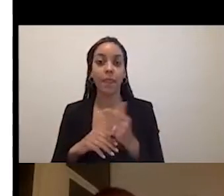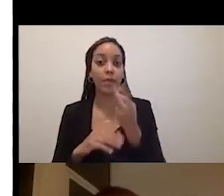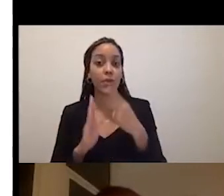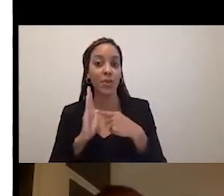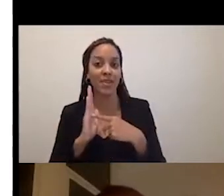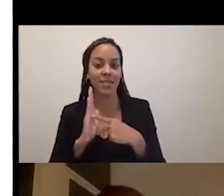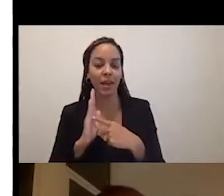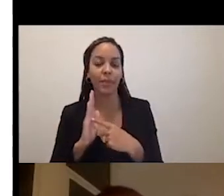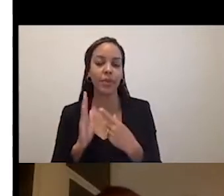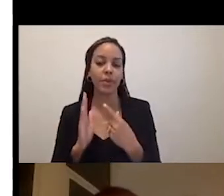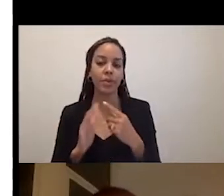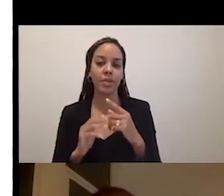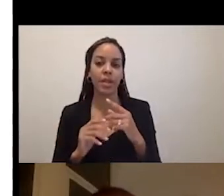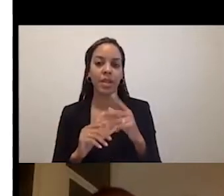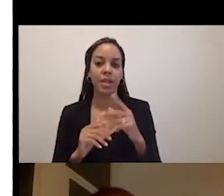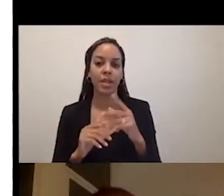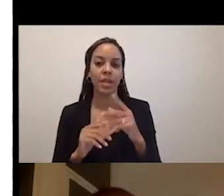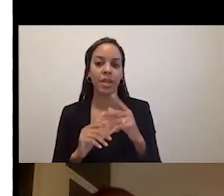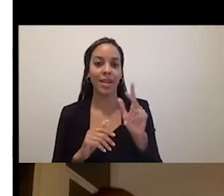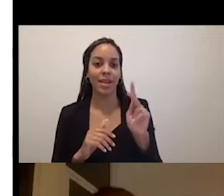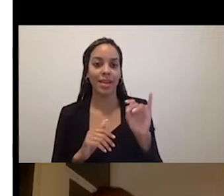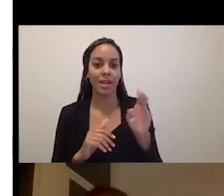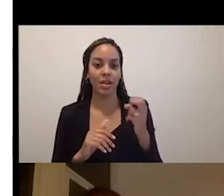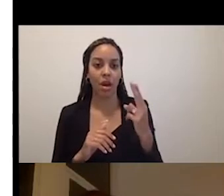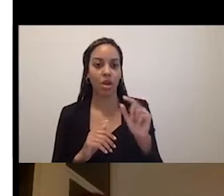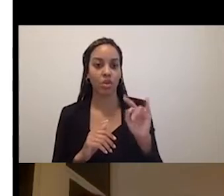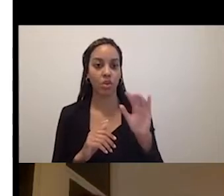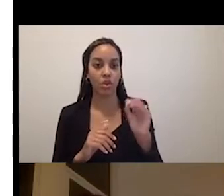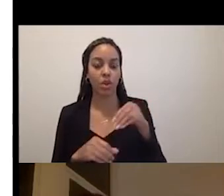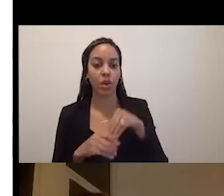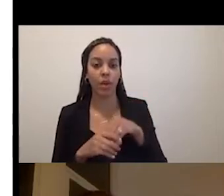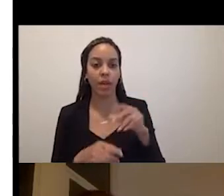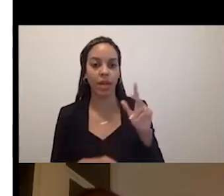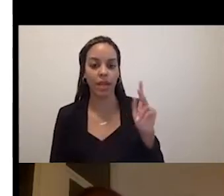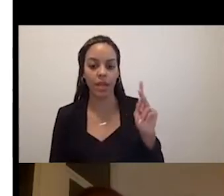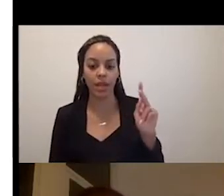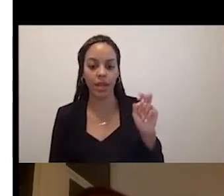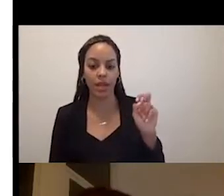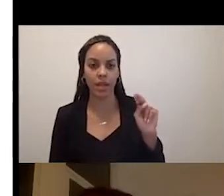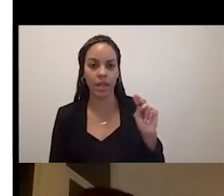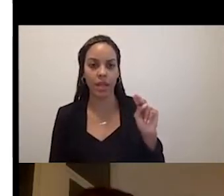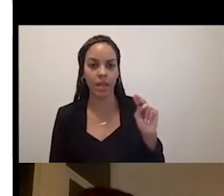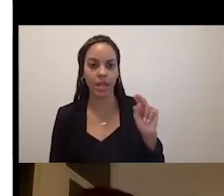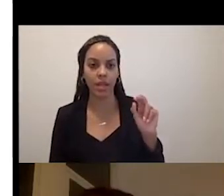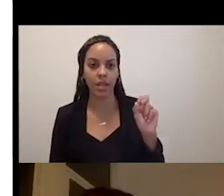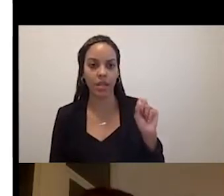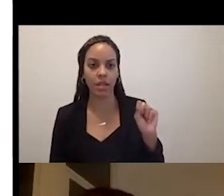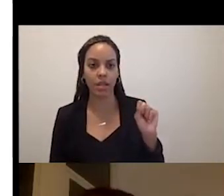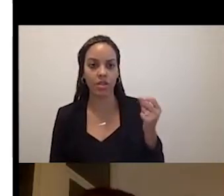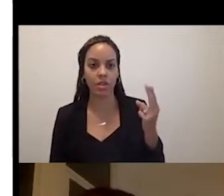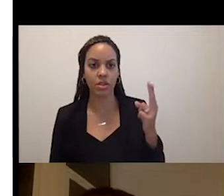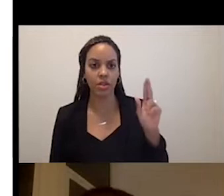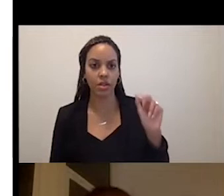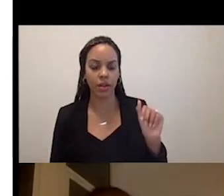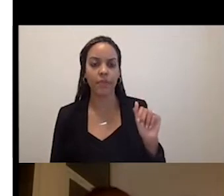for example, Kinarch Studio in Kinshasa is an important base for artists. And this year we brought an